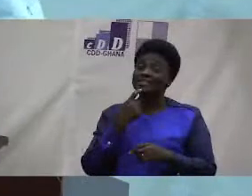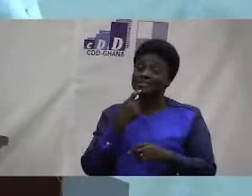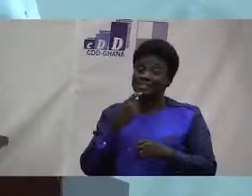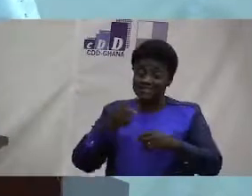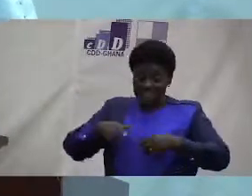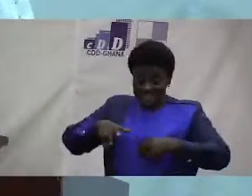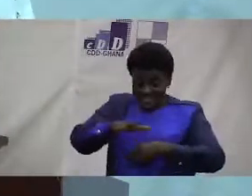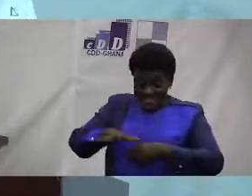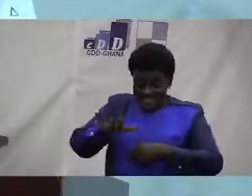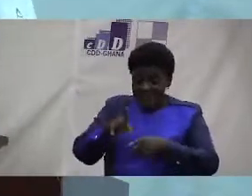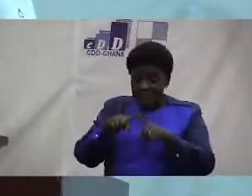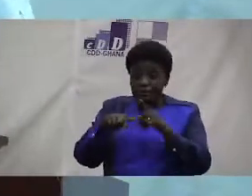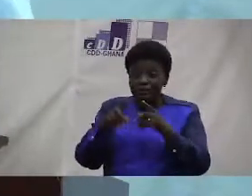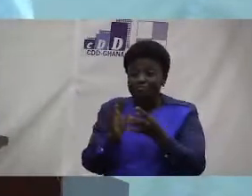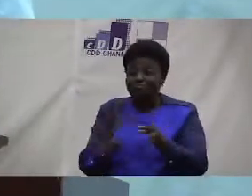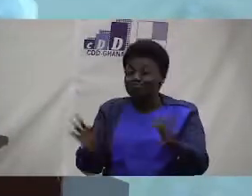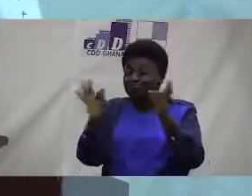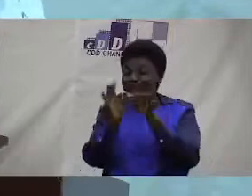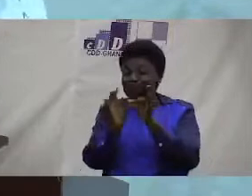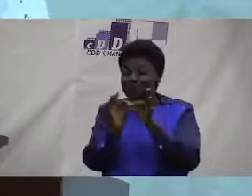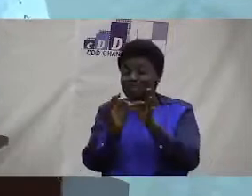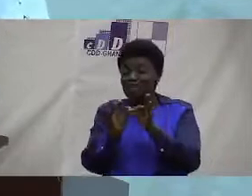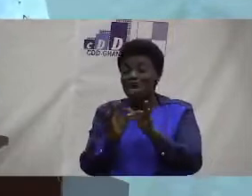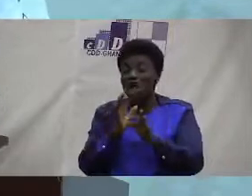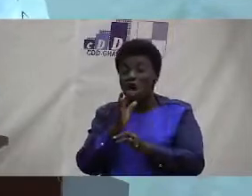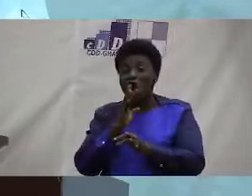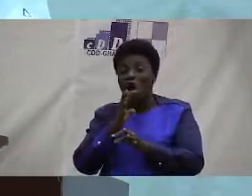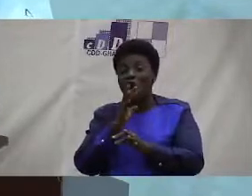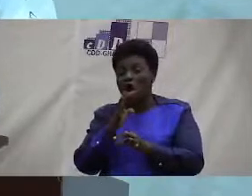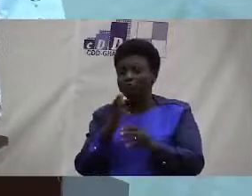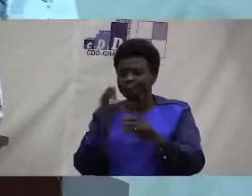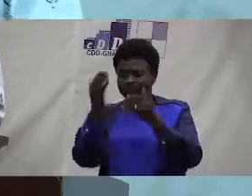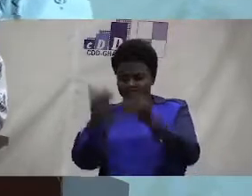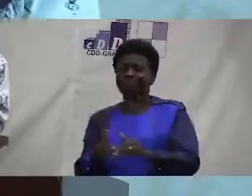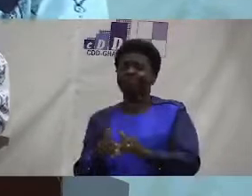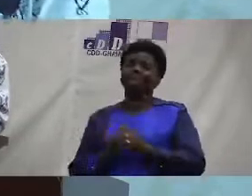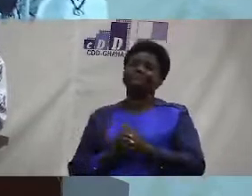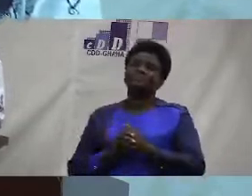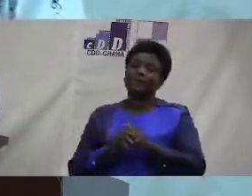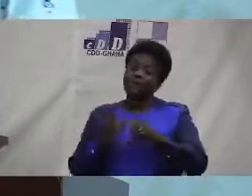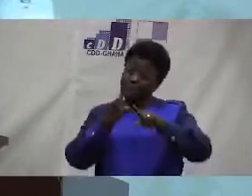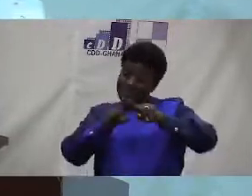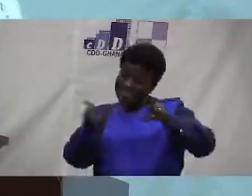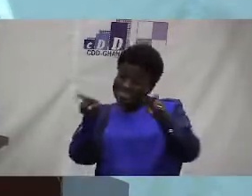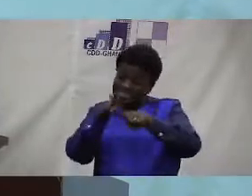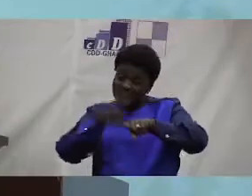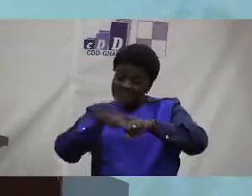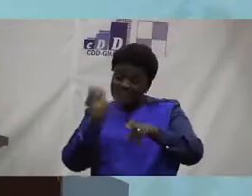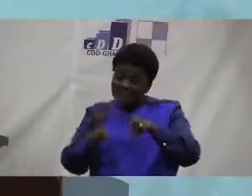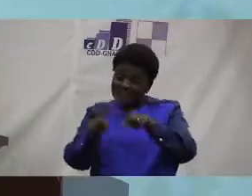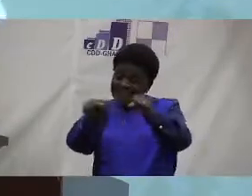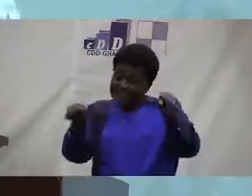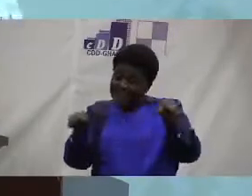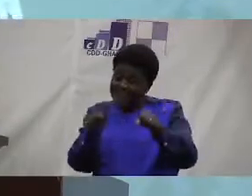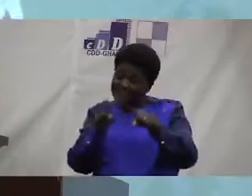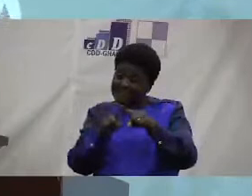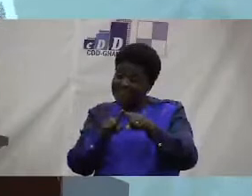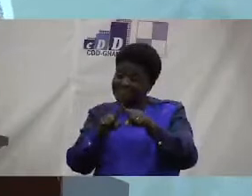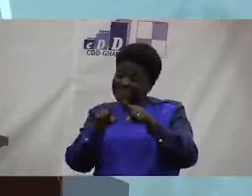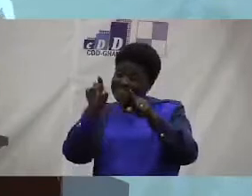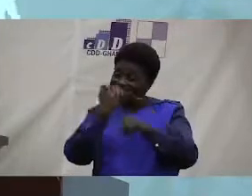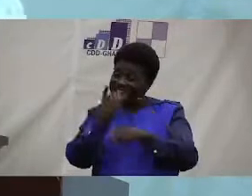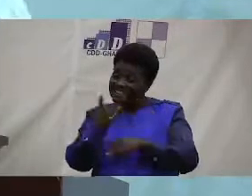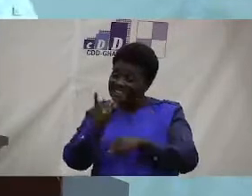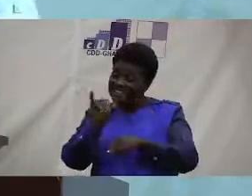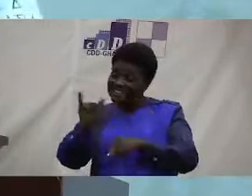critical expression is limited. But in the context of the issue Idayat